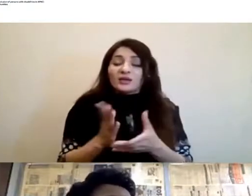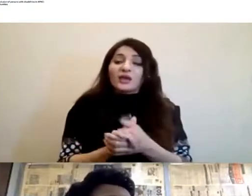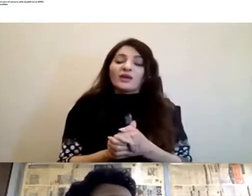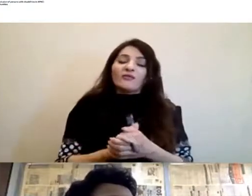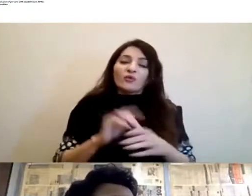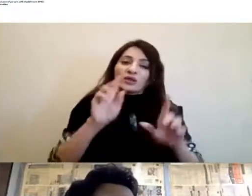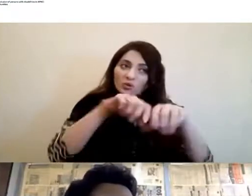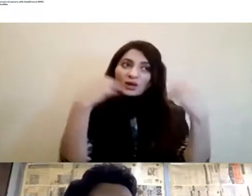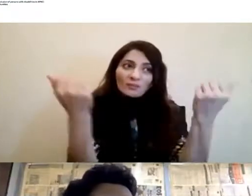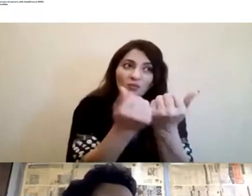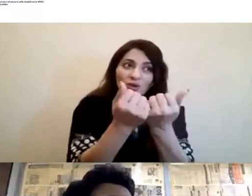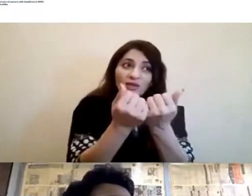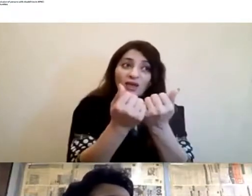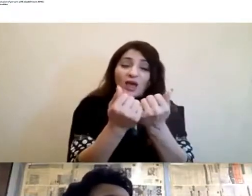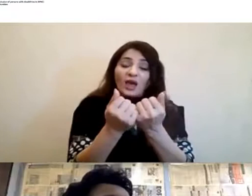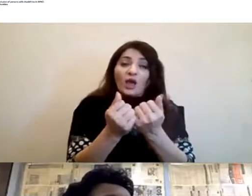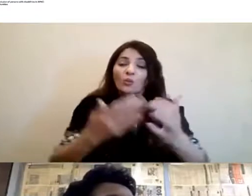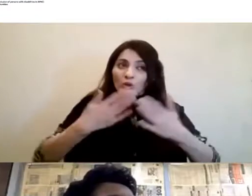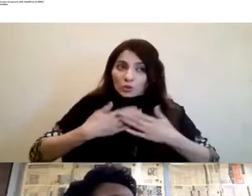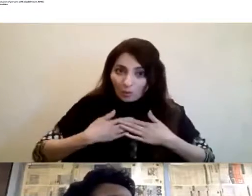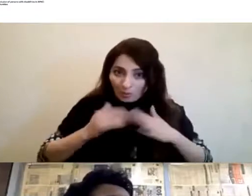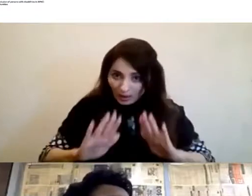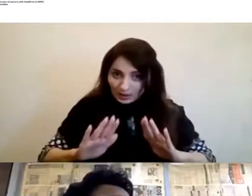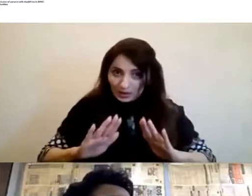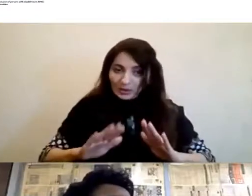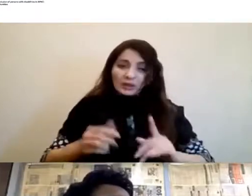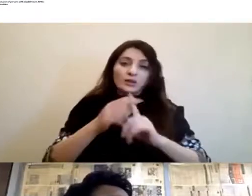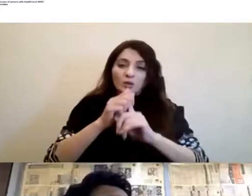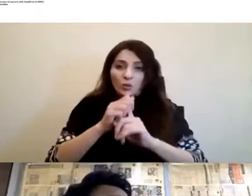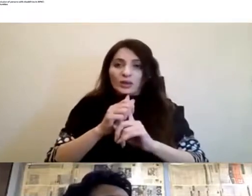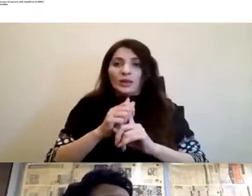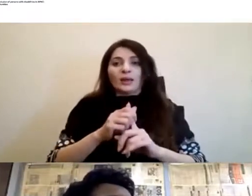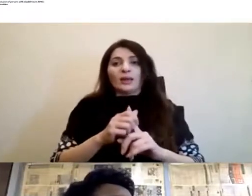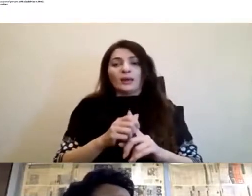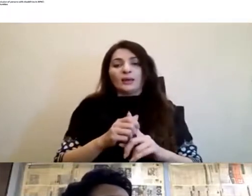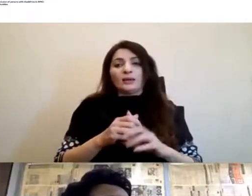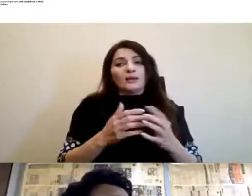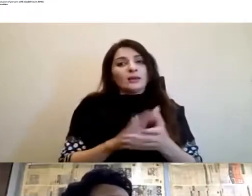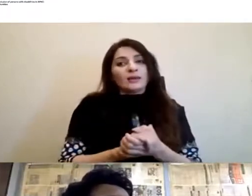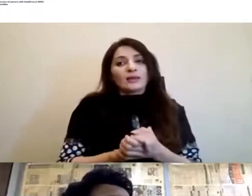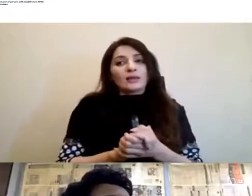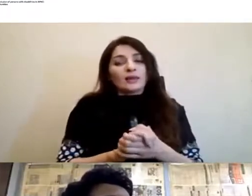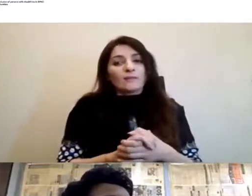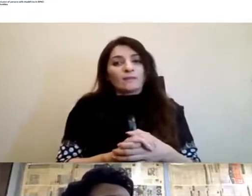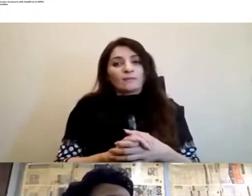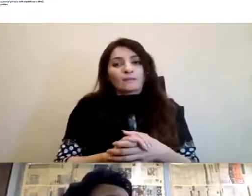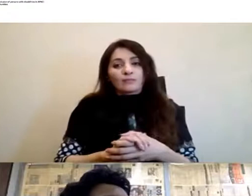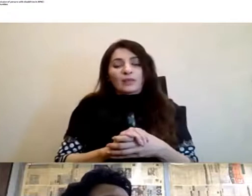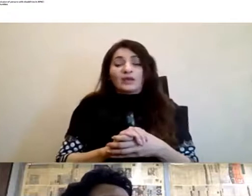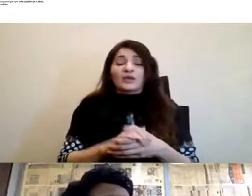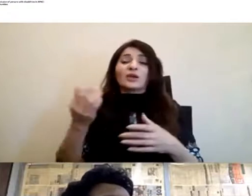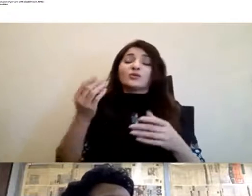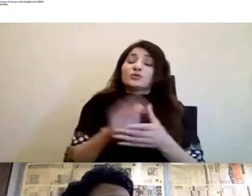Because as all the panelists explained, involvement of persons with disabilities, finding that solution is the key